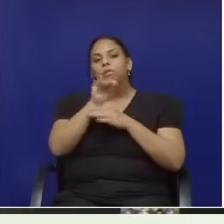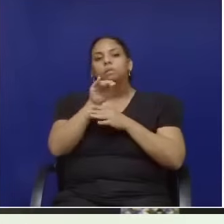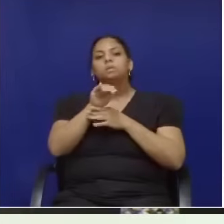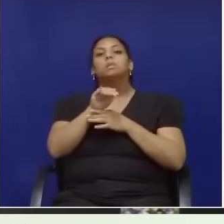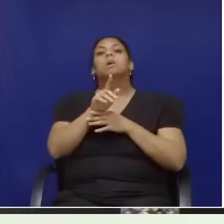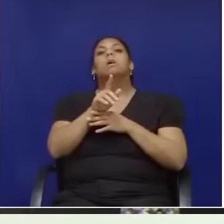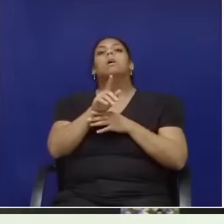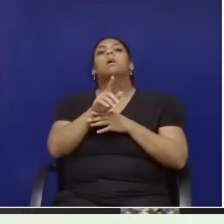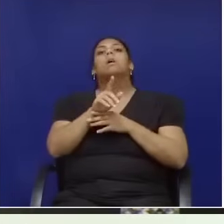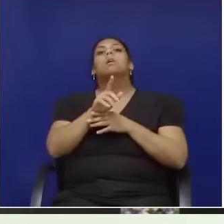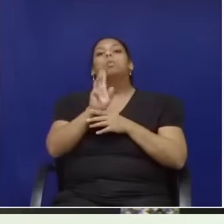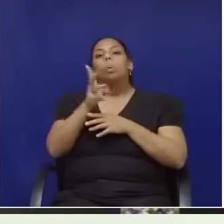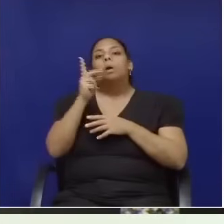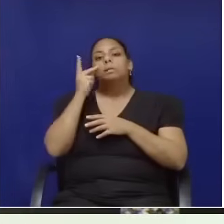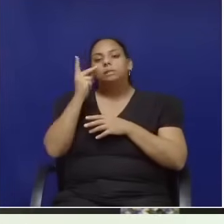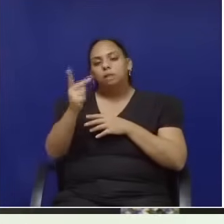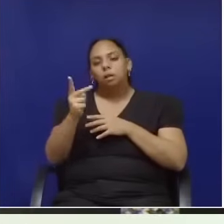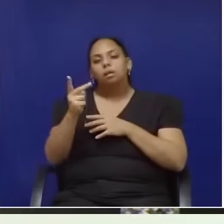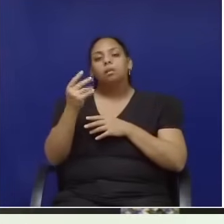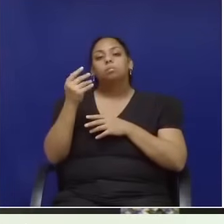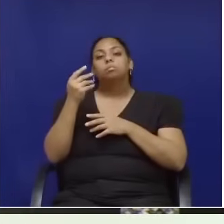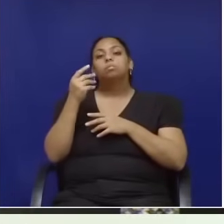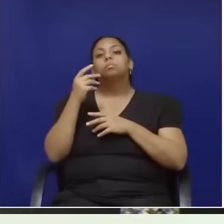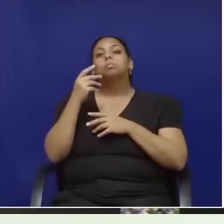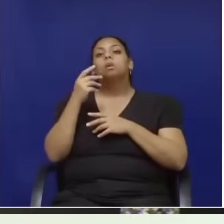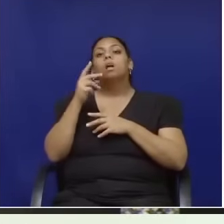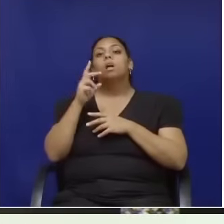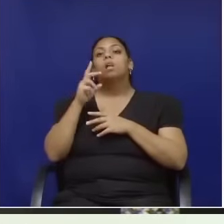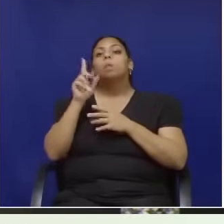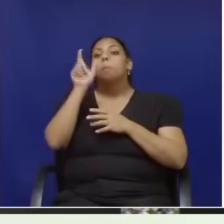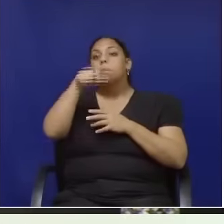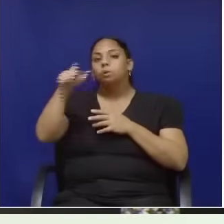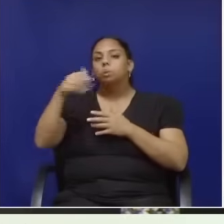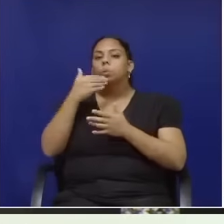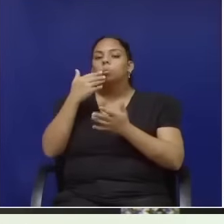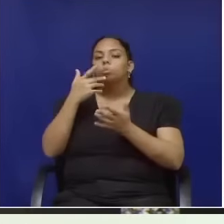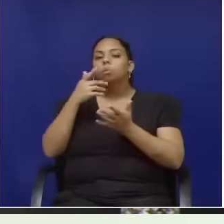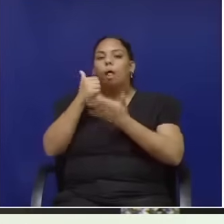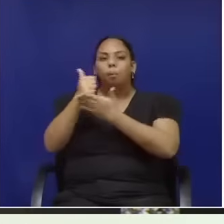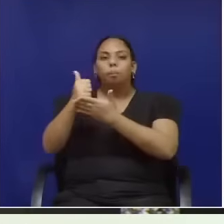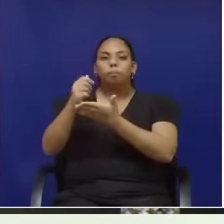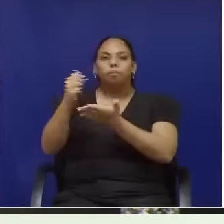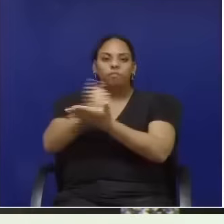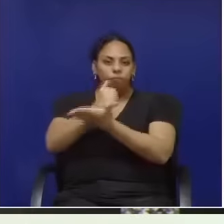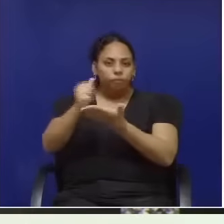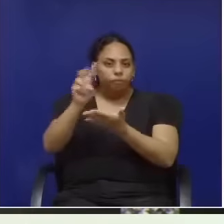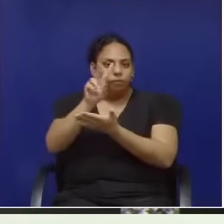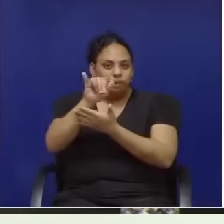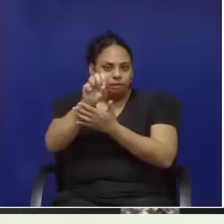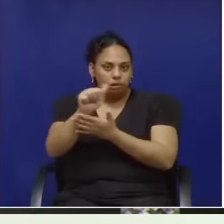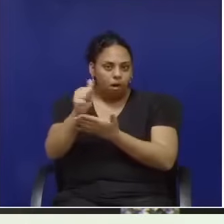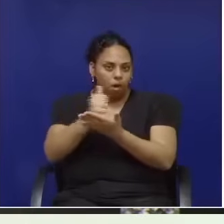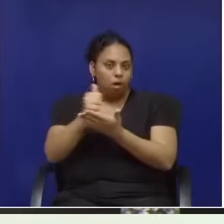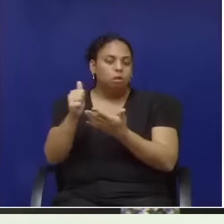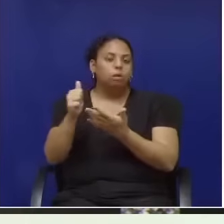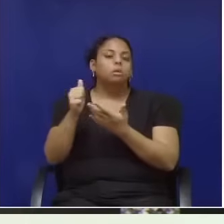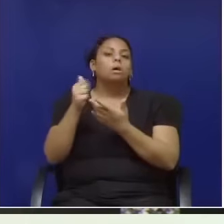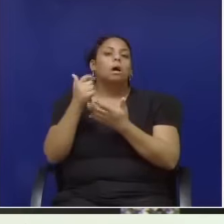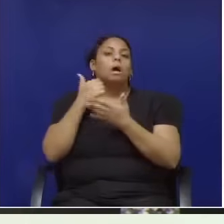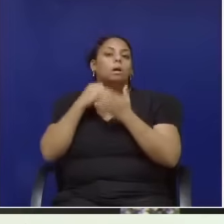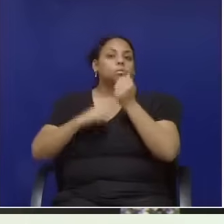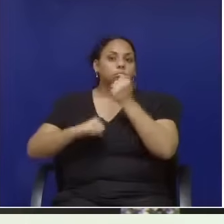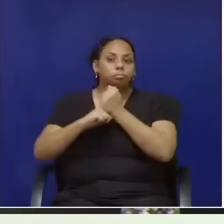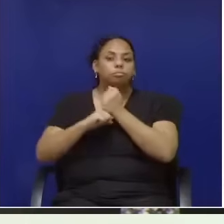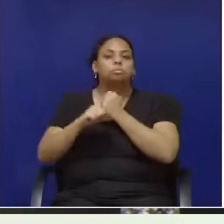contract with a service provider that also manages visa application intakes in South Africa. And they have these centers located all around the